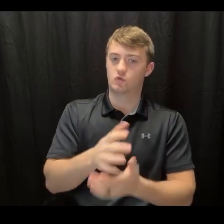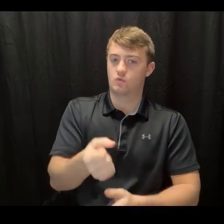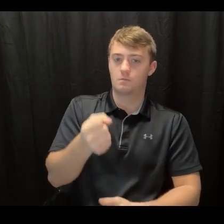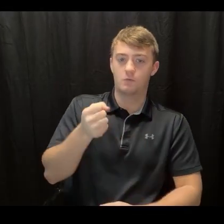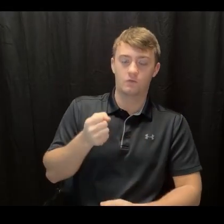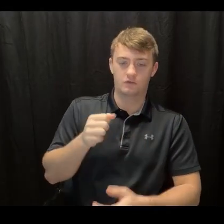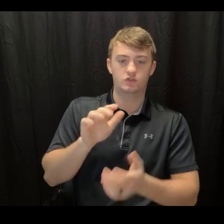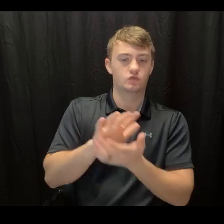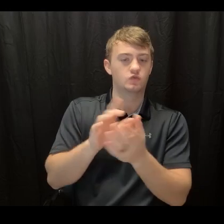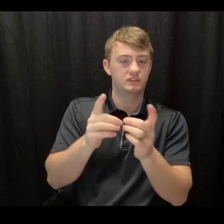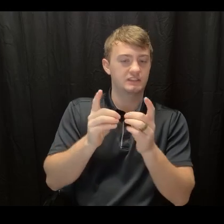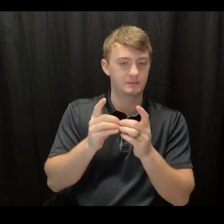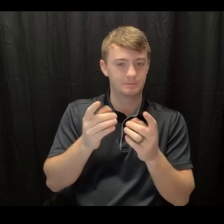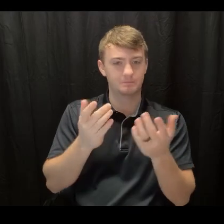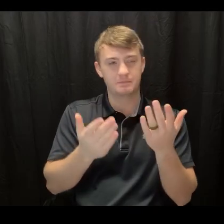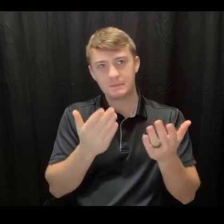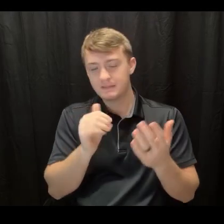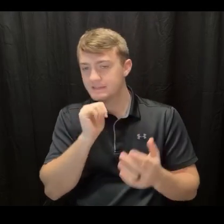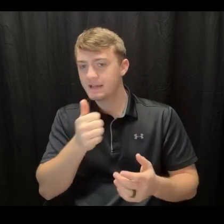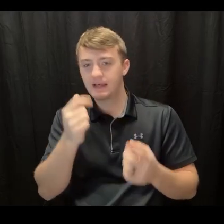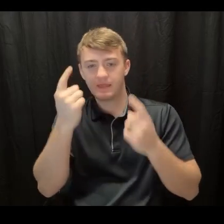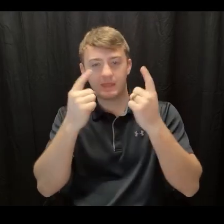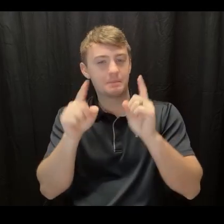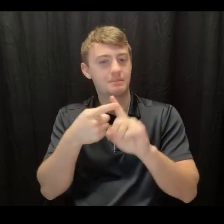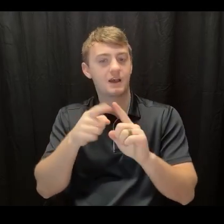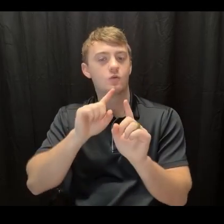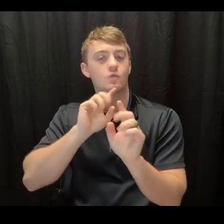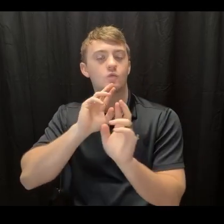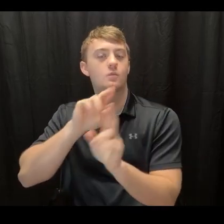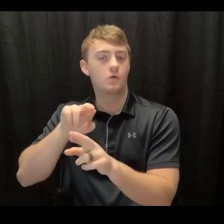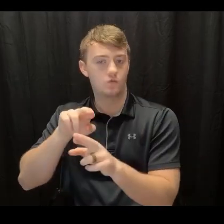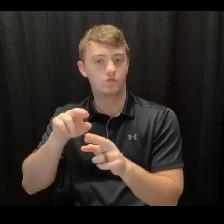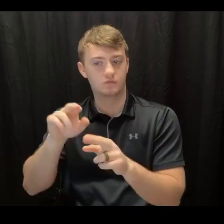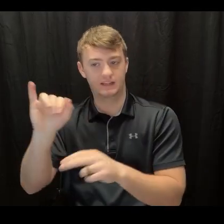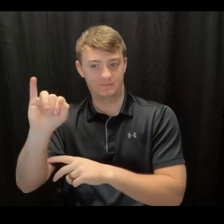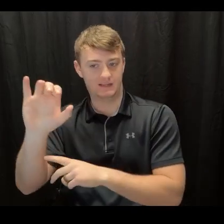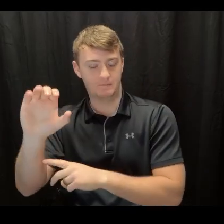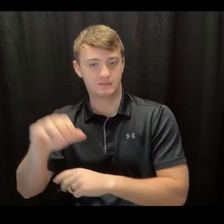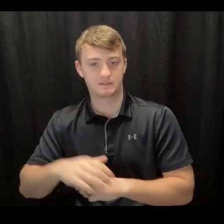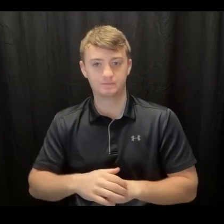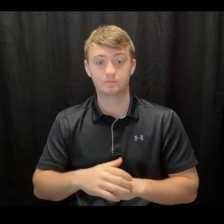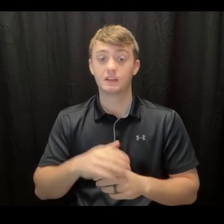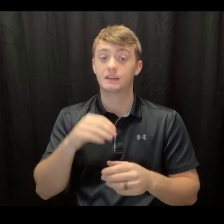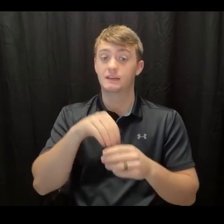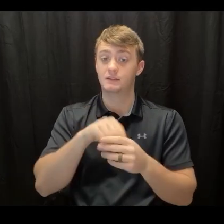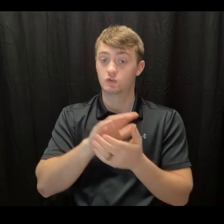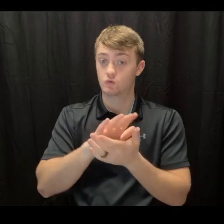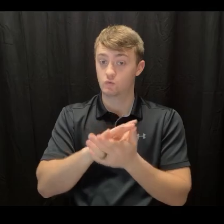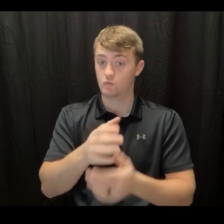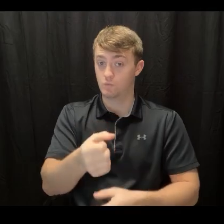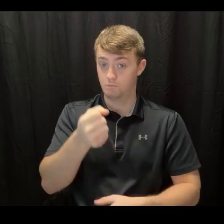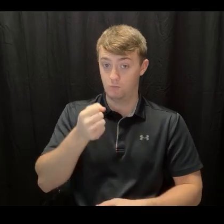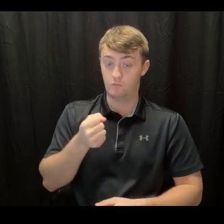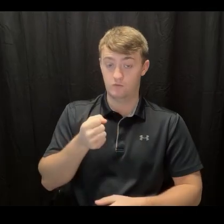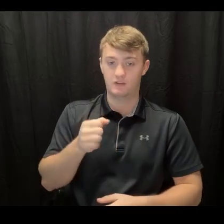in-school removal that districts may not think about reporting in Infinite Campus. In-school